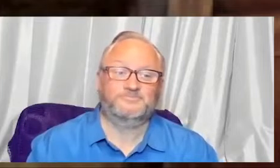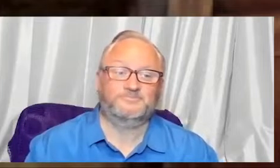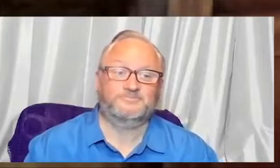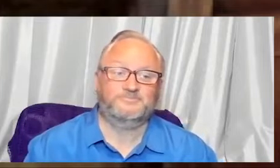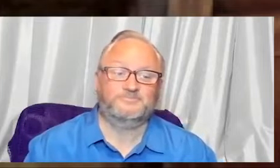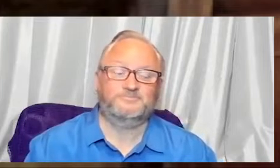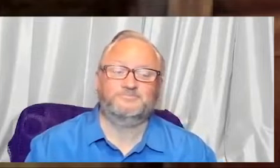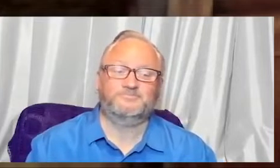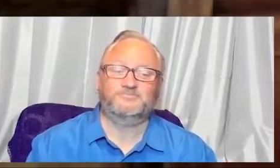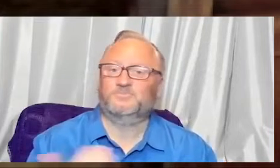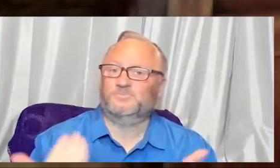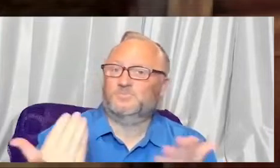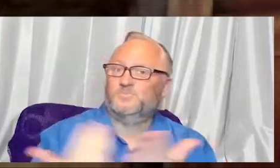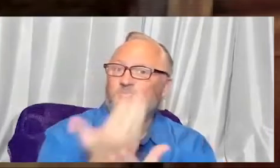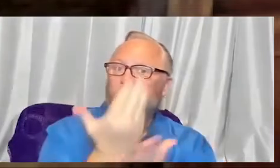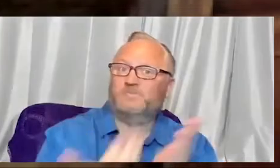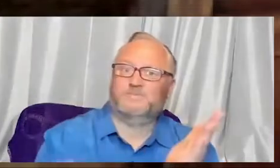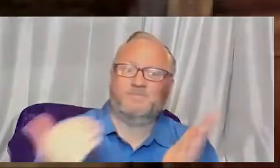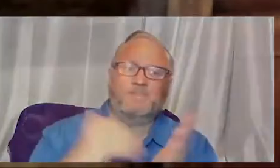renewed.